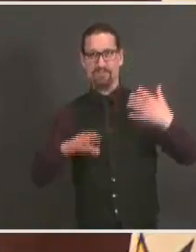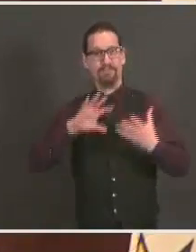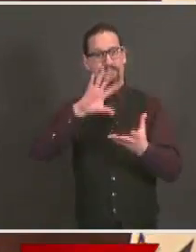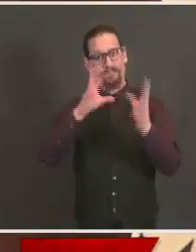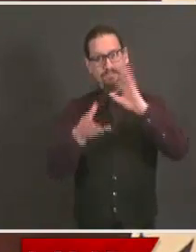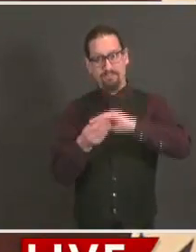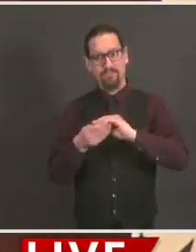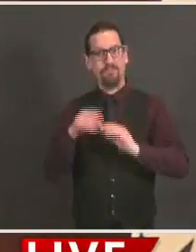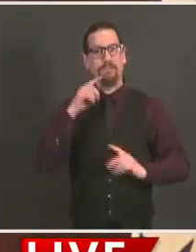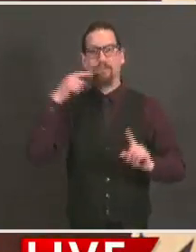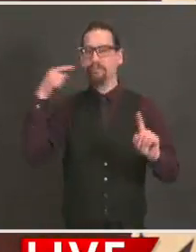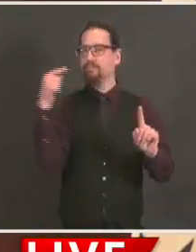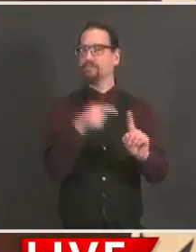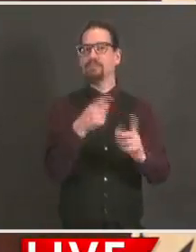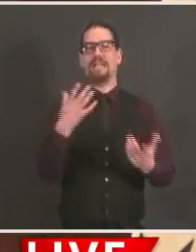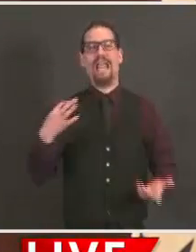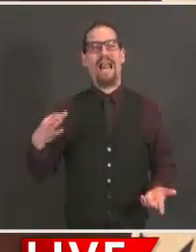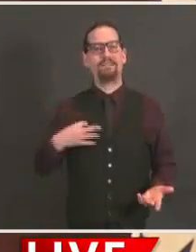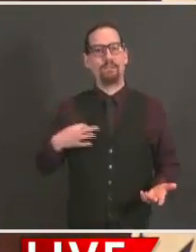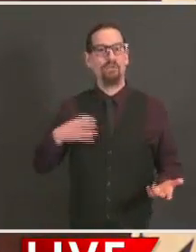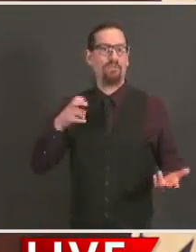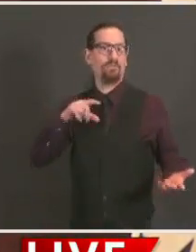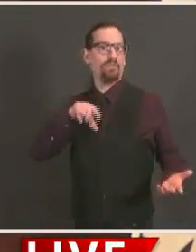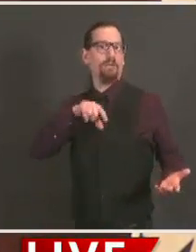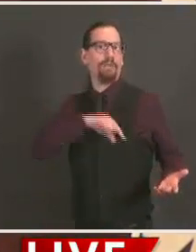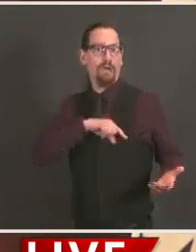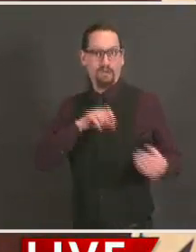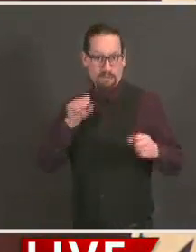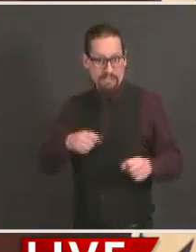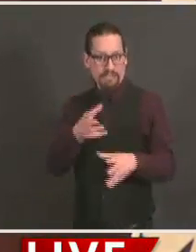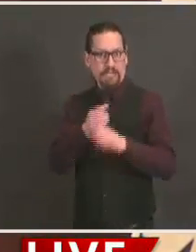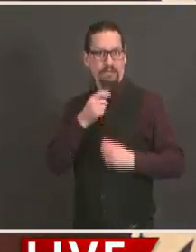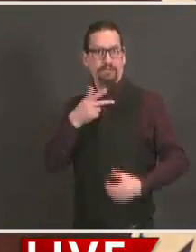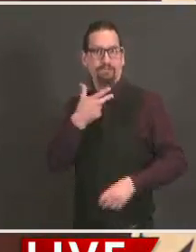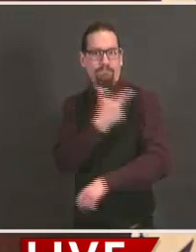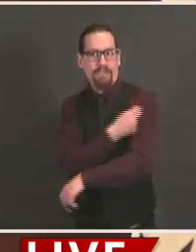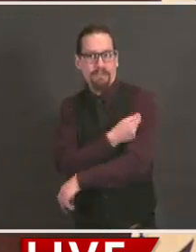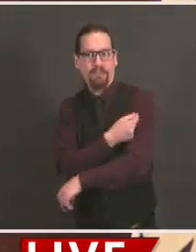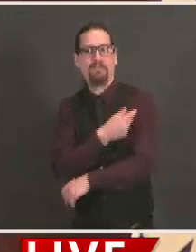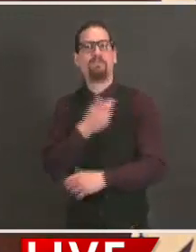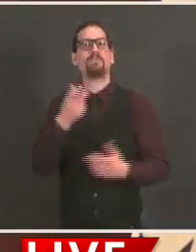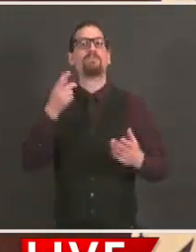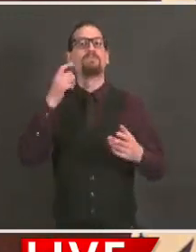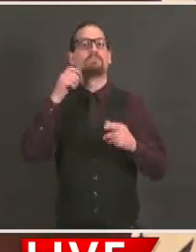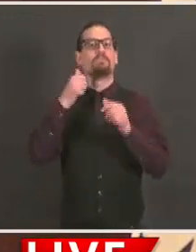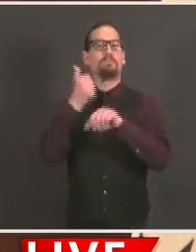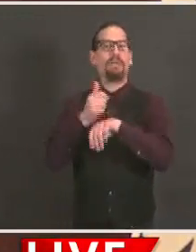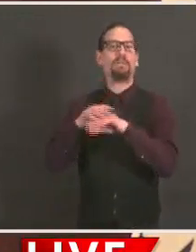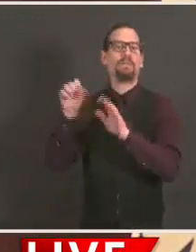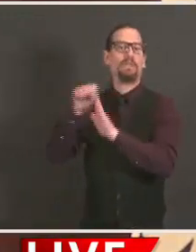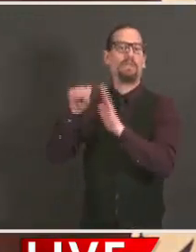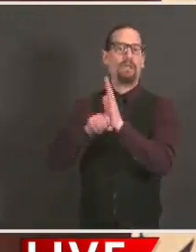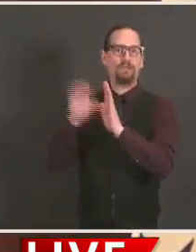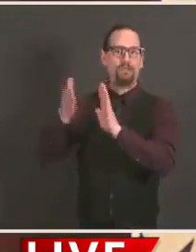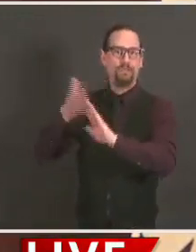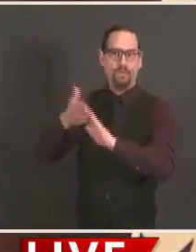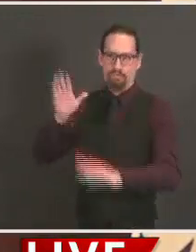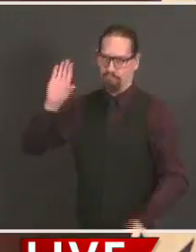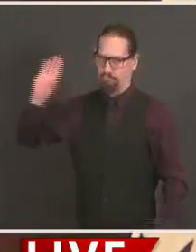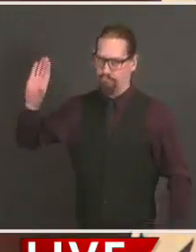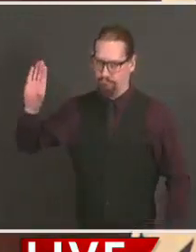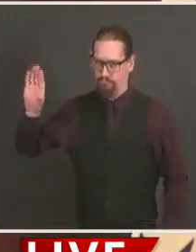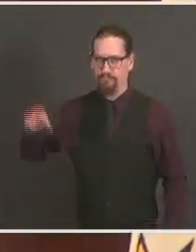state-run vaccination site. As I said earlier, and will continue to share, there are going